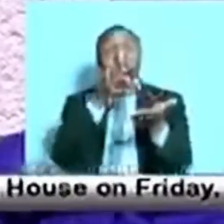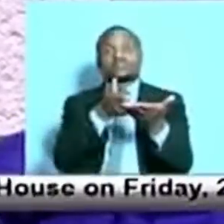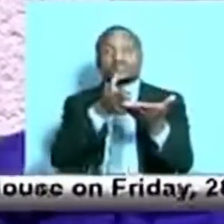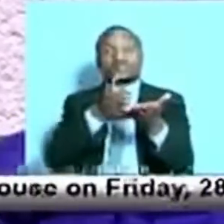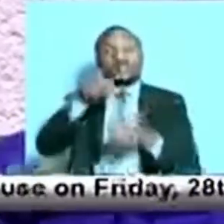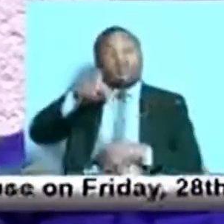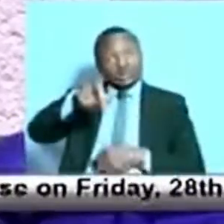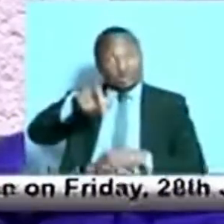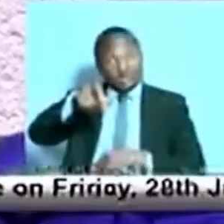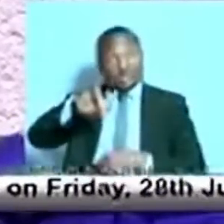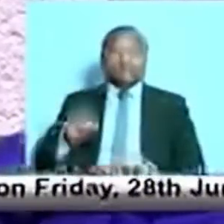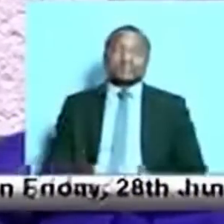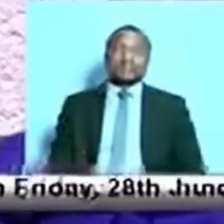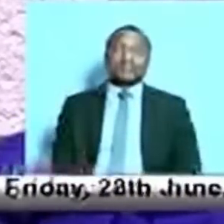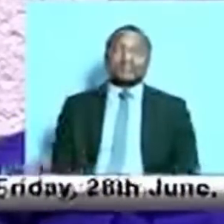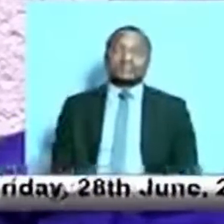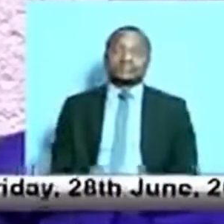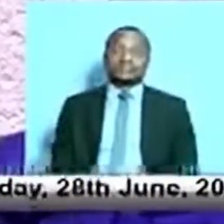need to be